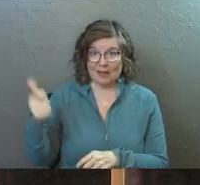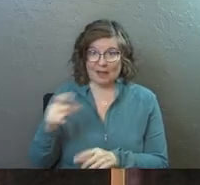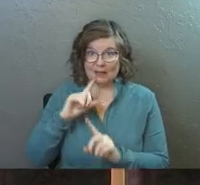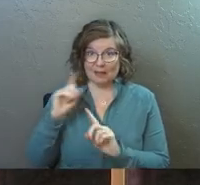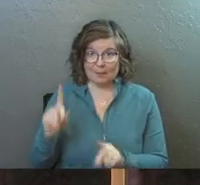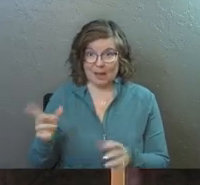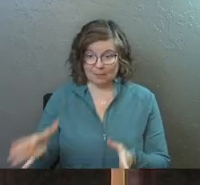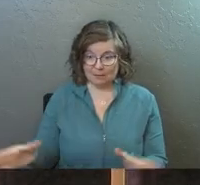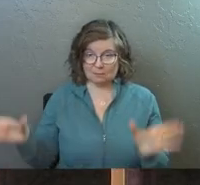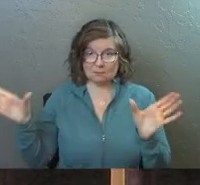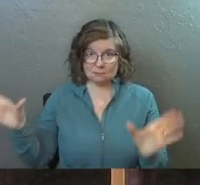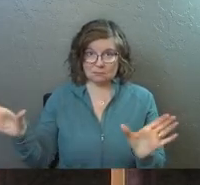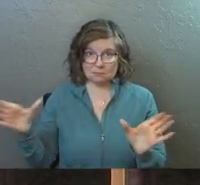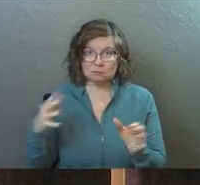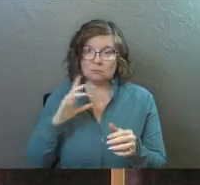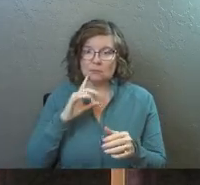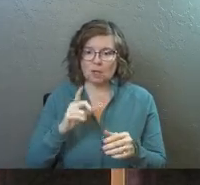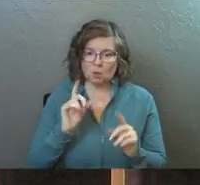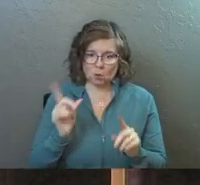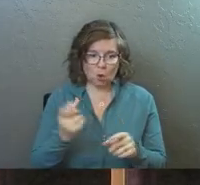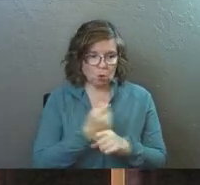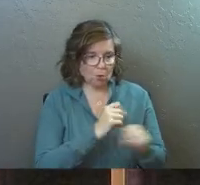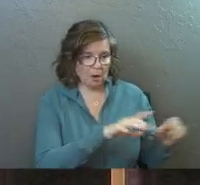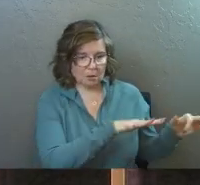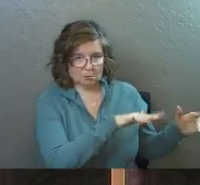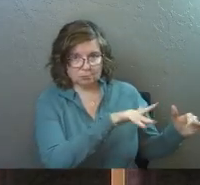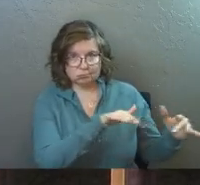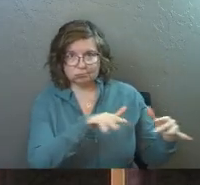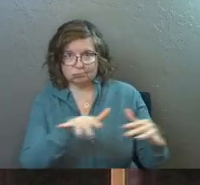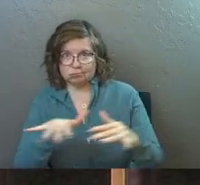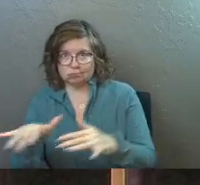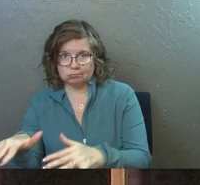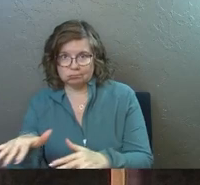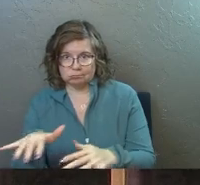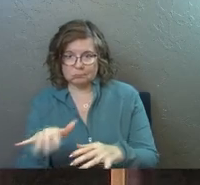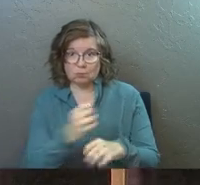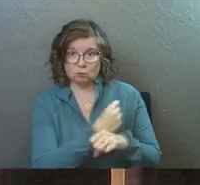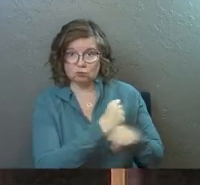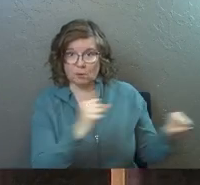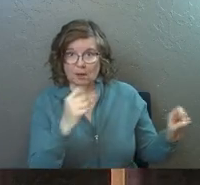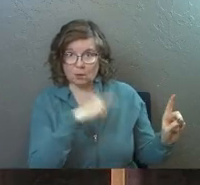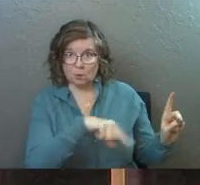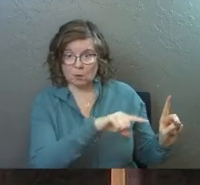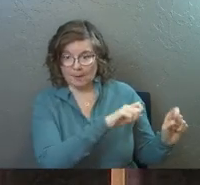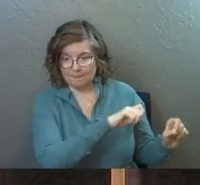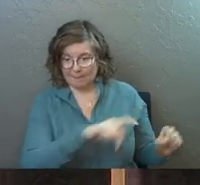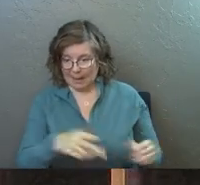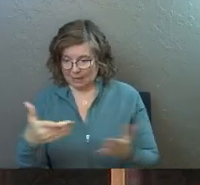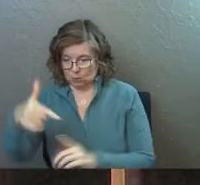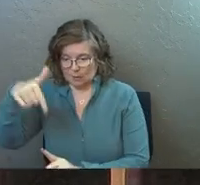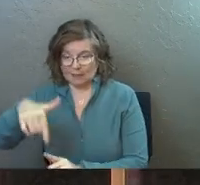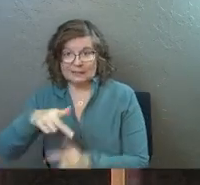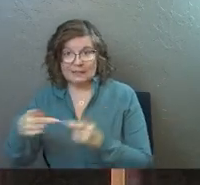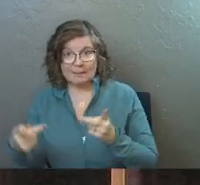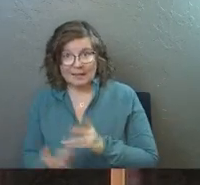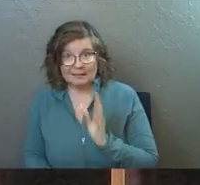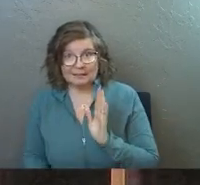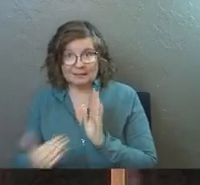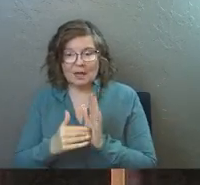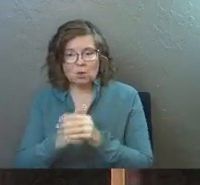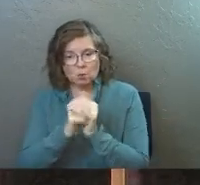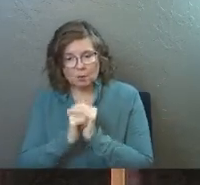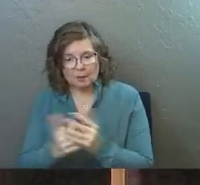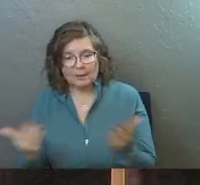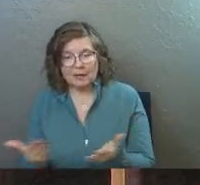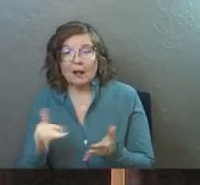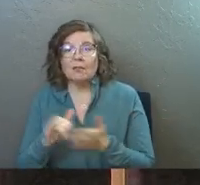full circle, Moses. You're going to go and you're going to rescue my people out of the Egyptian country, and you're going to bring them right back to this place. And you guys are going to